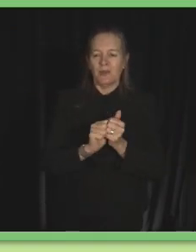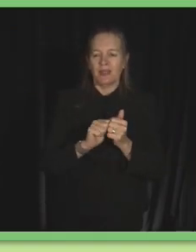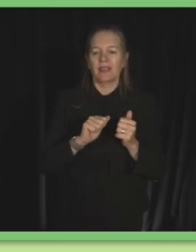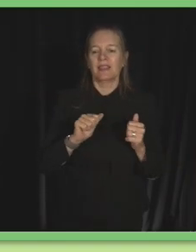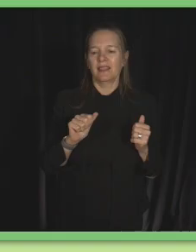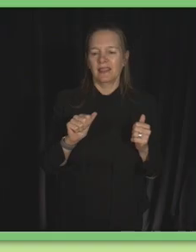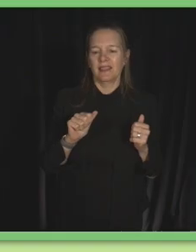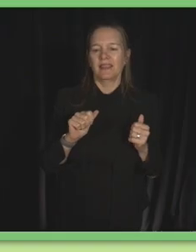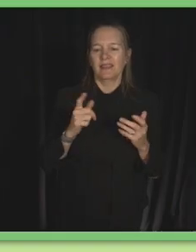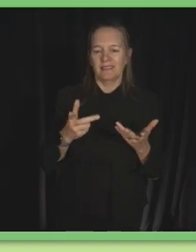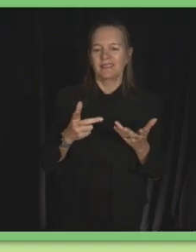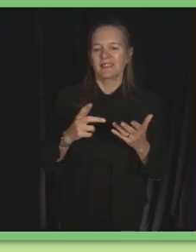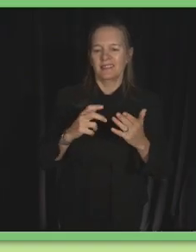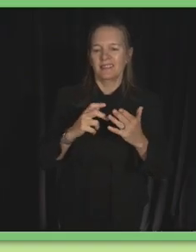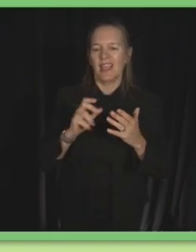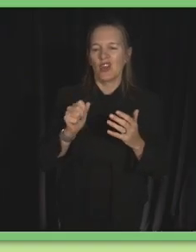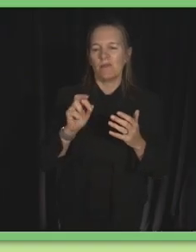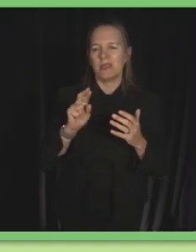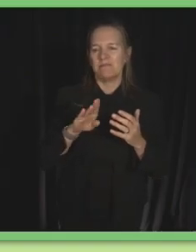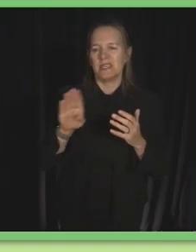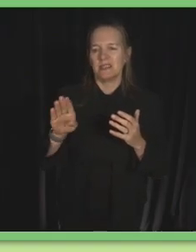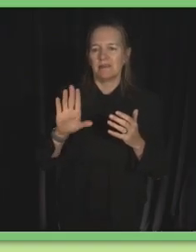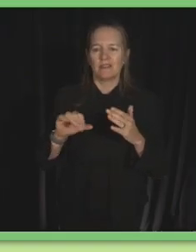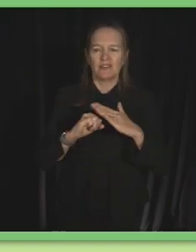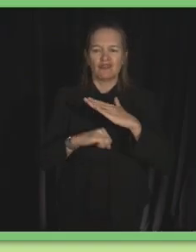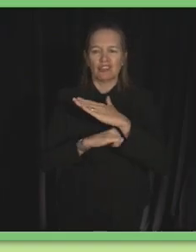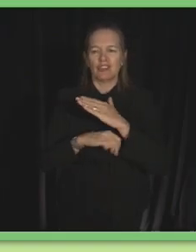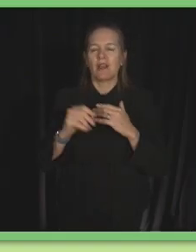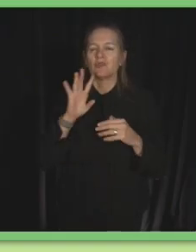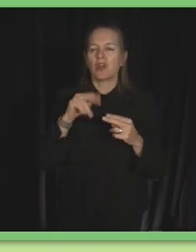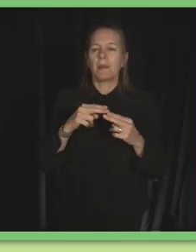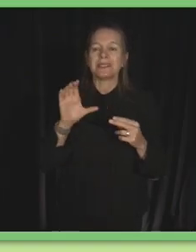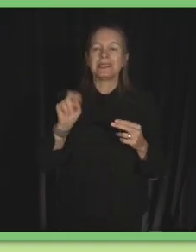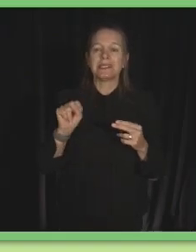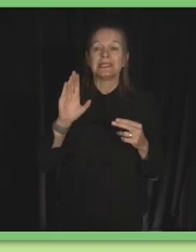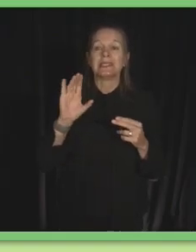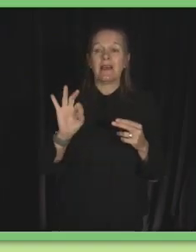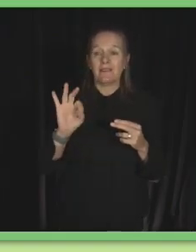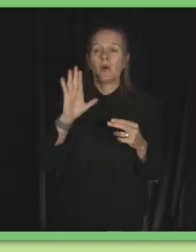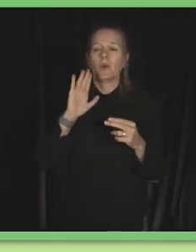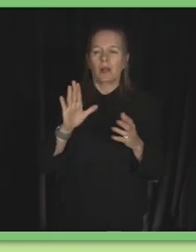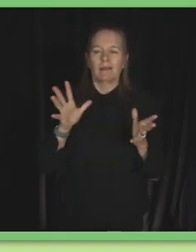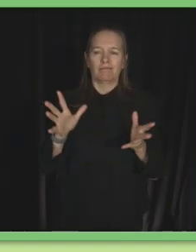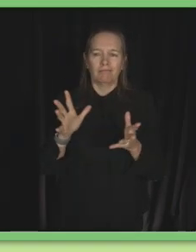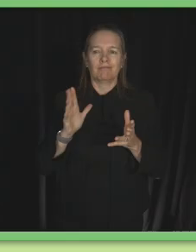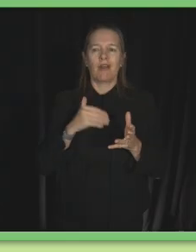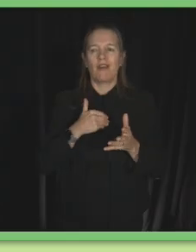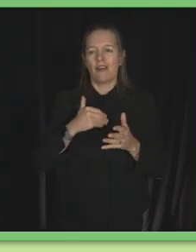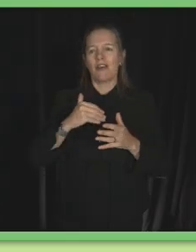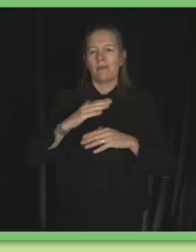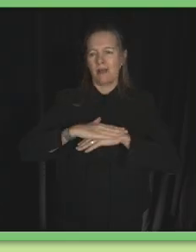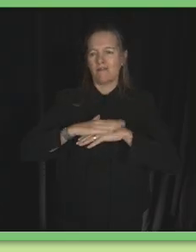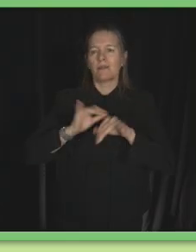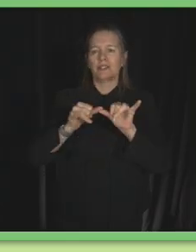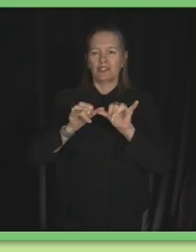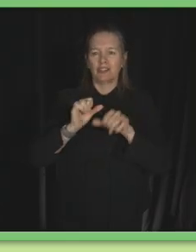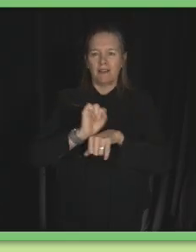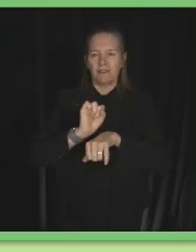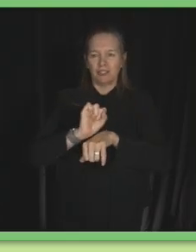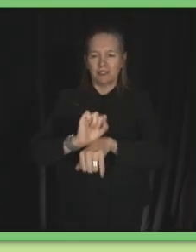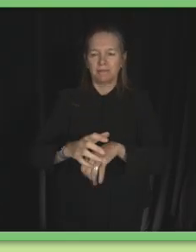I'm delighted to speak with you for a few minutes today about how CNCF projects enable our platform engineering efforts.